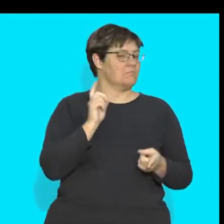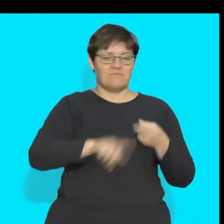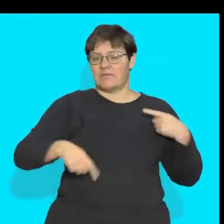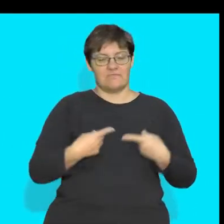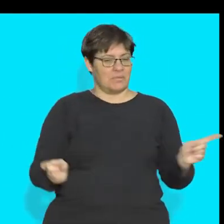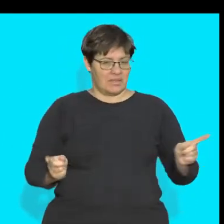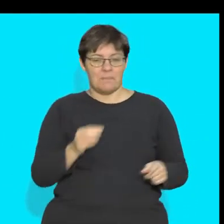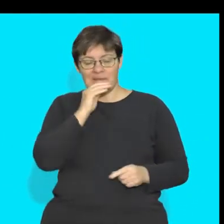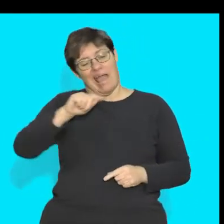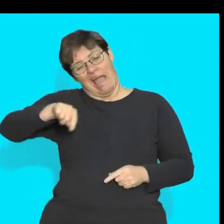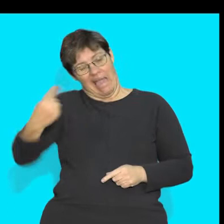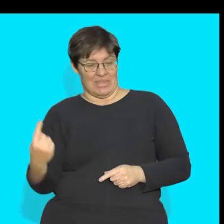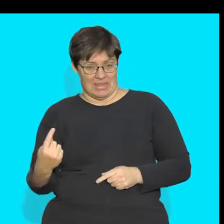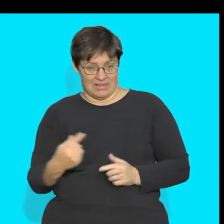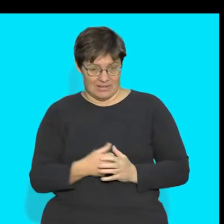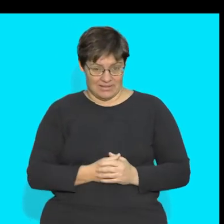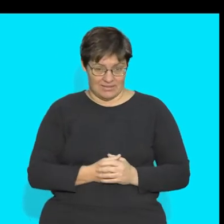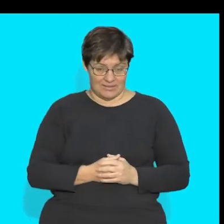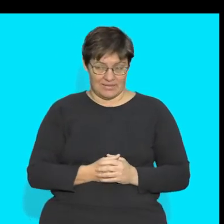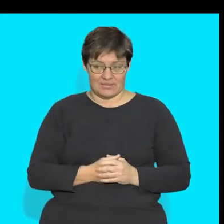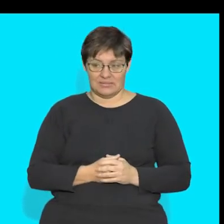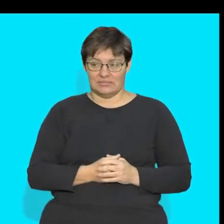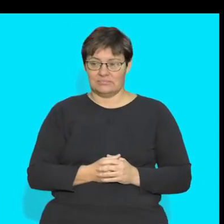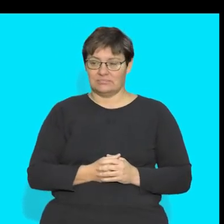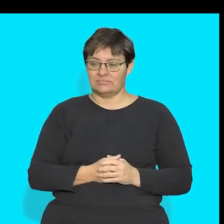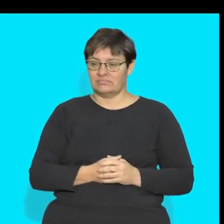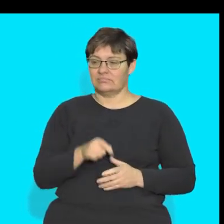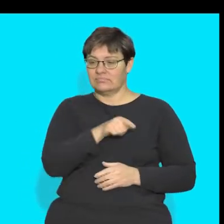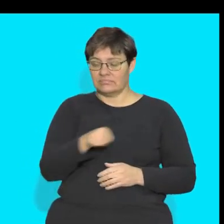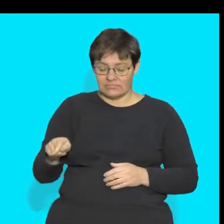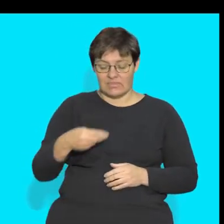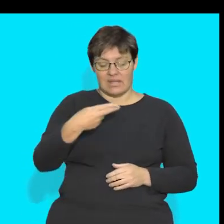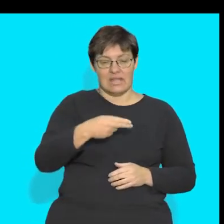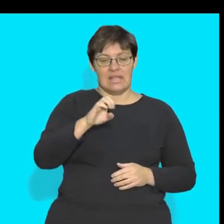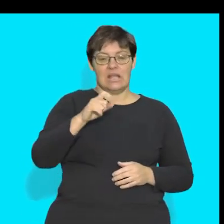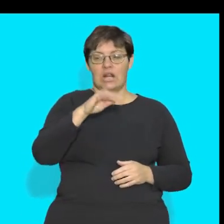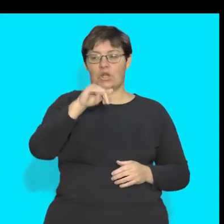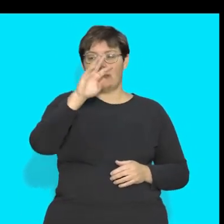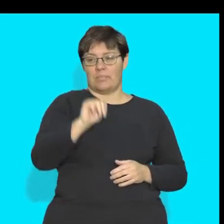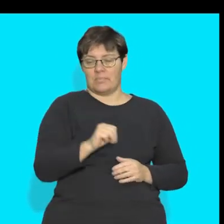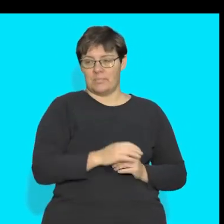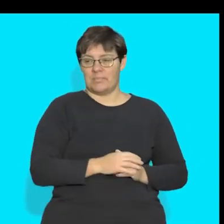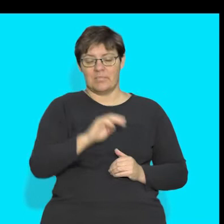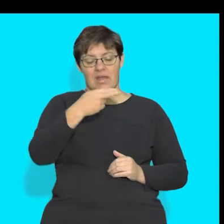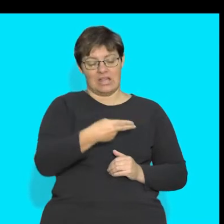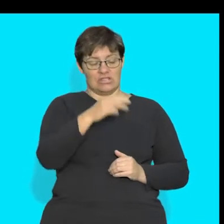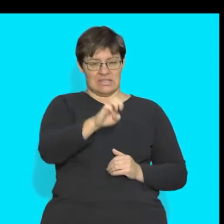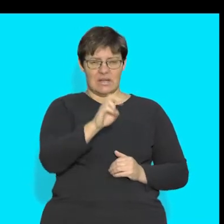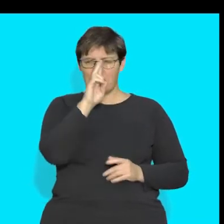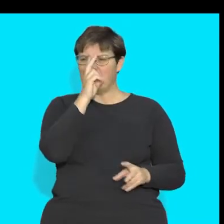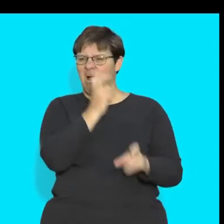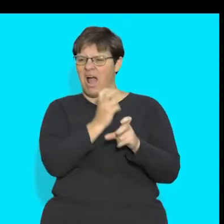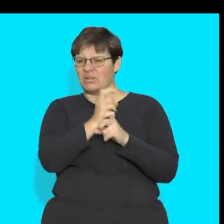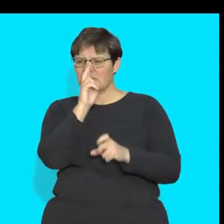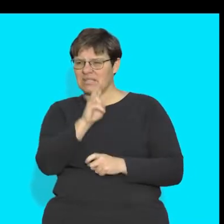hydrogen, it's something else. Here we've got helium, and I know it's a little harder to